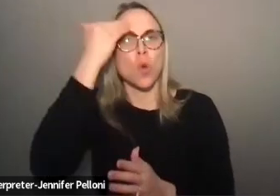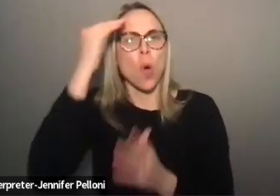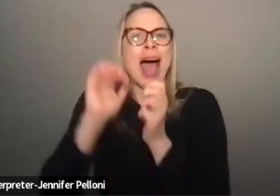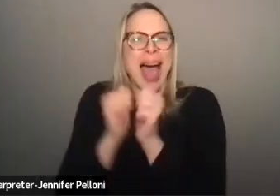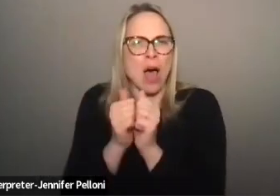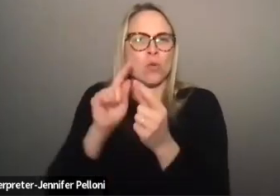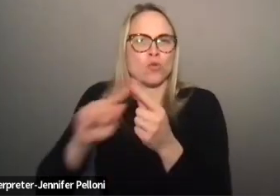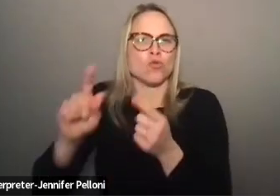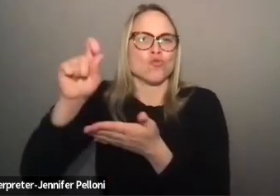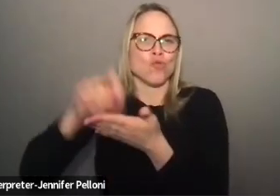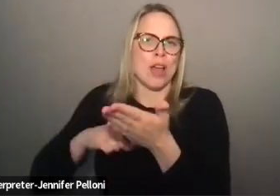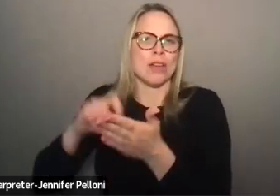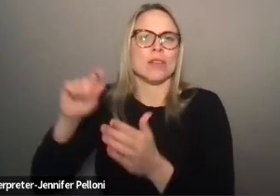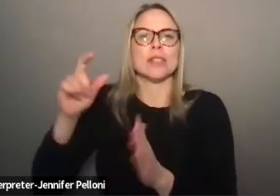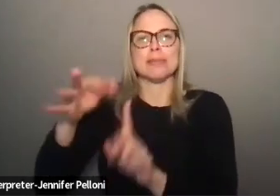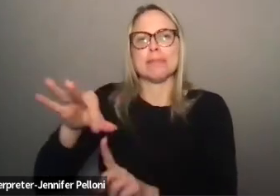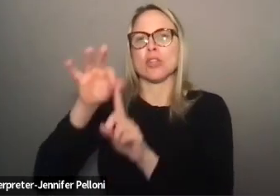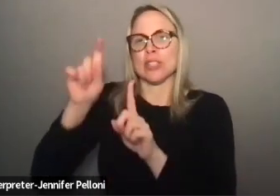needs trusts.